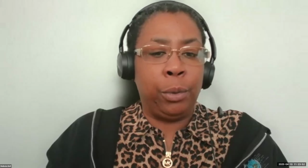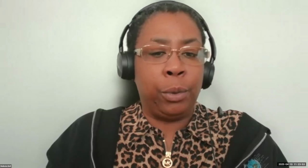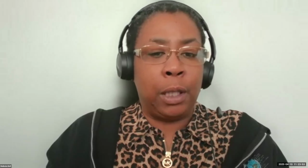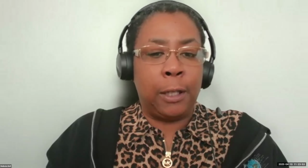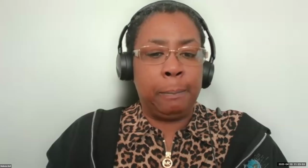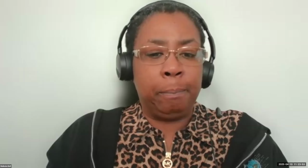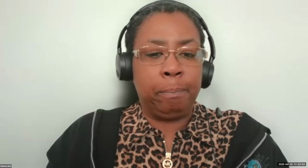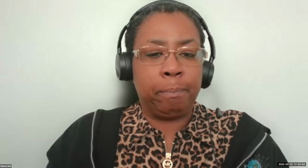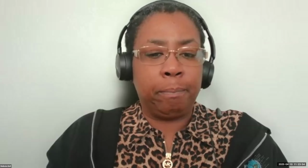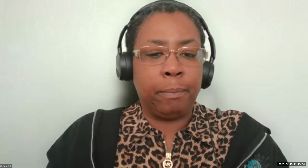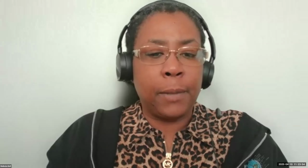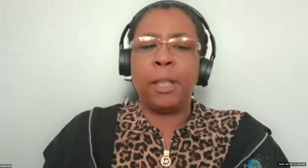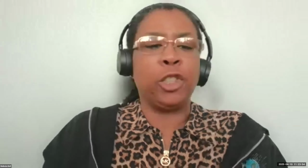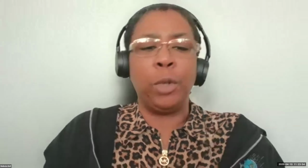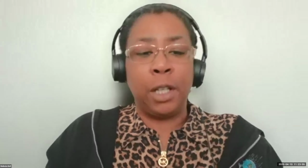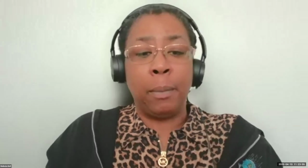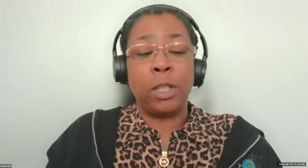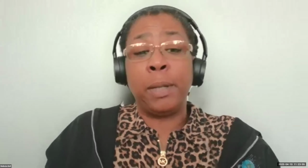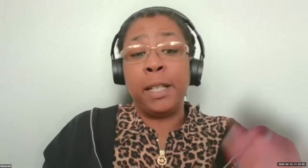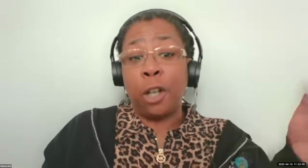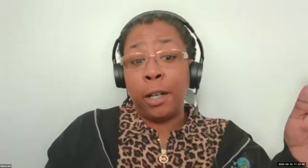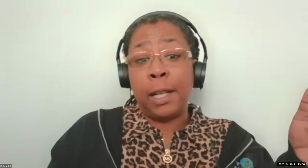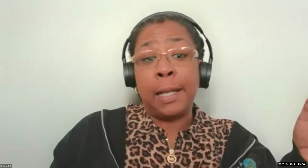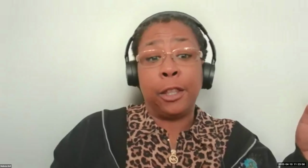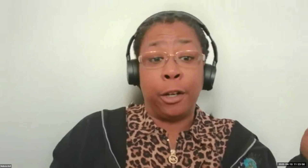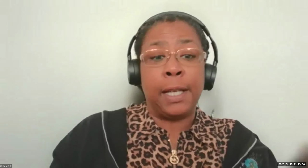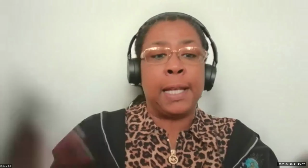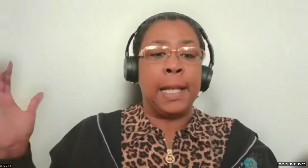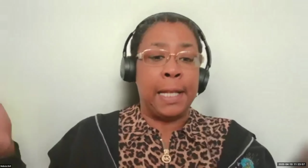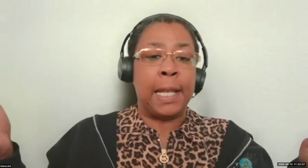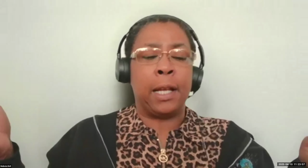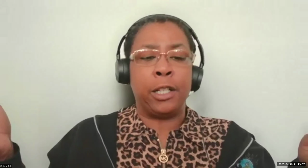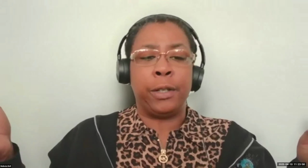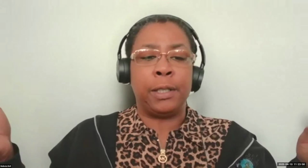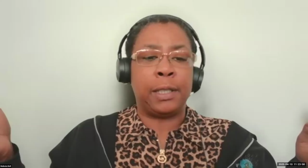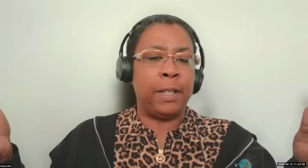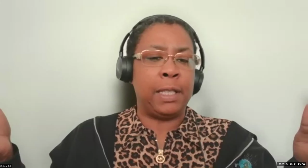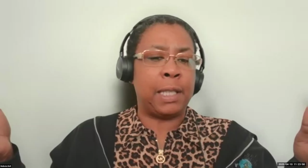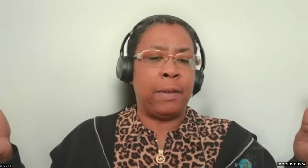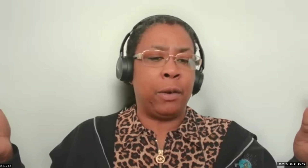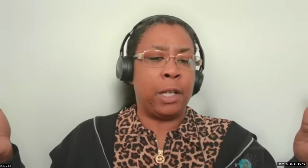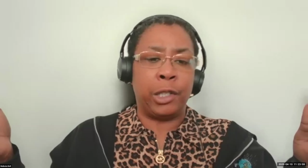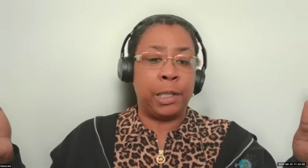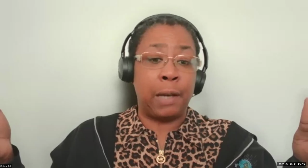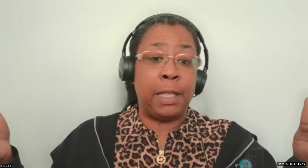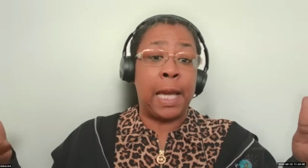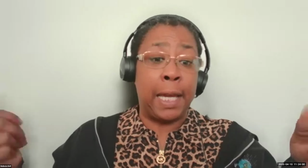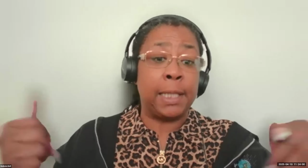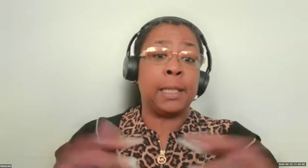went up to I'm not sure what the number was, but it started at 30 and it ended at 177